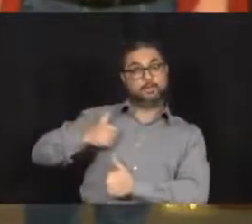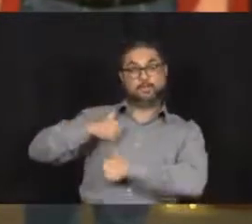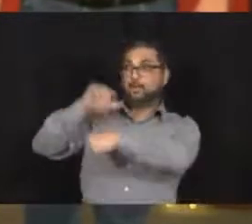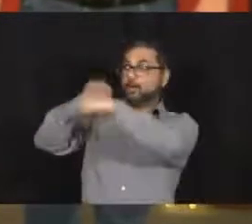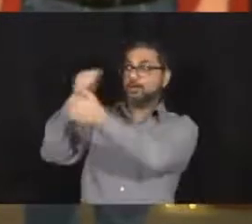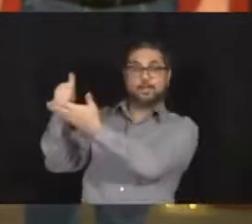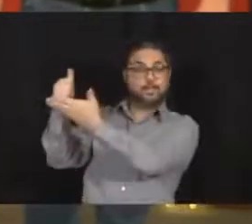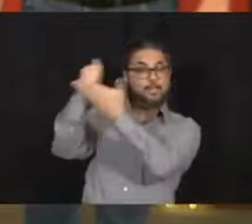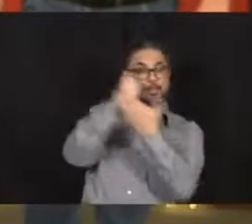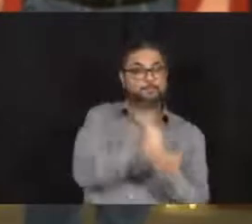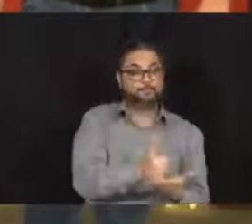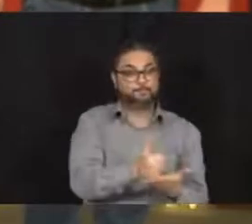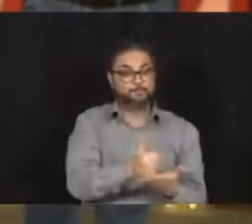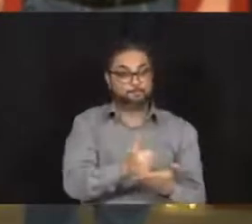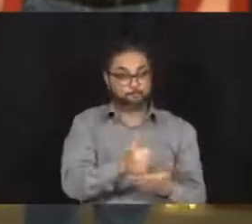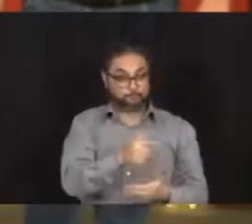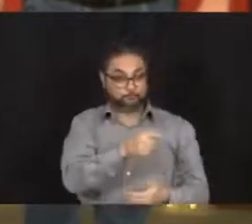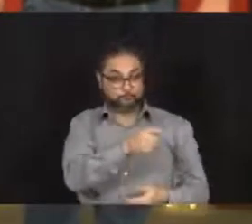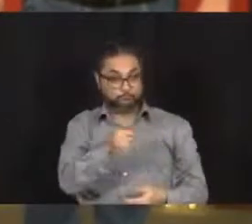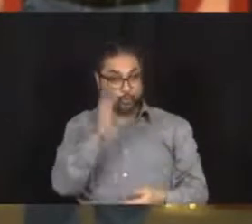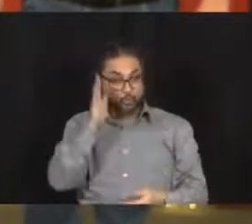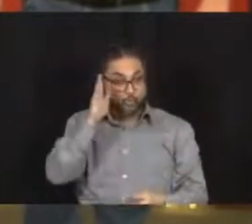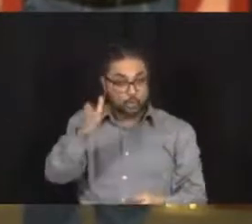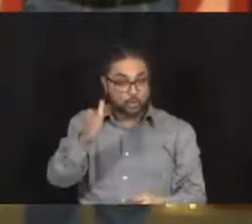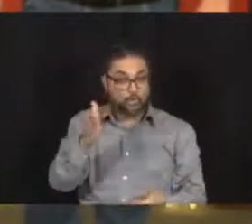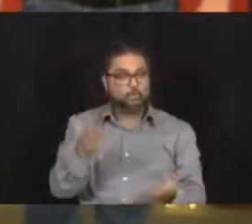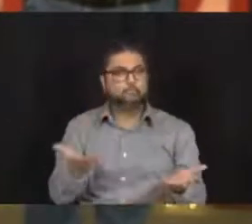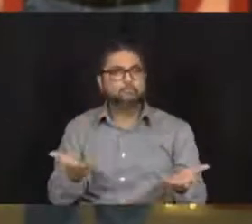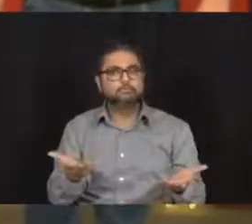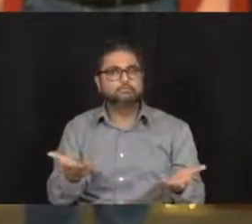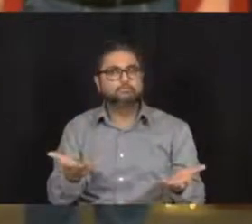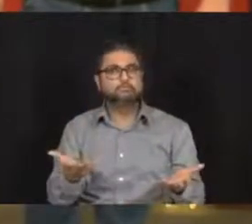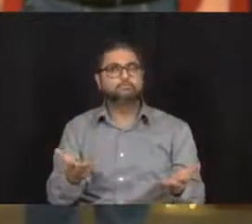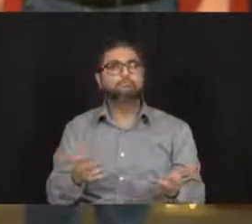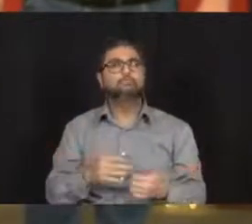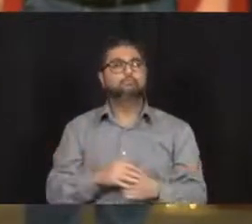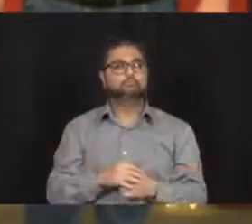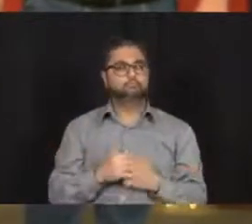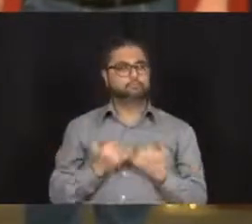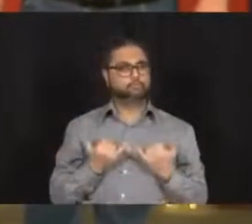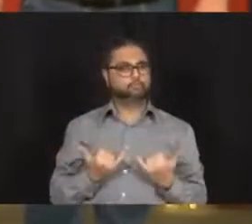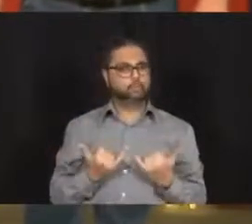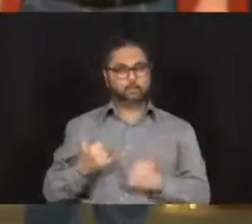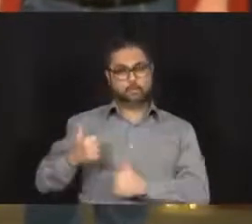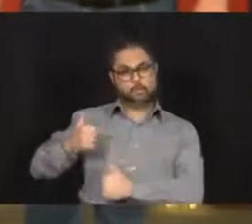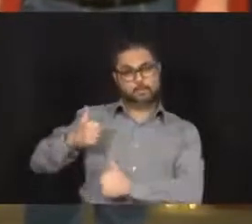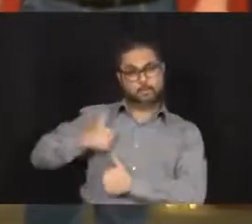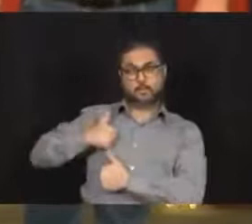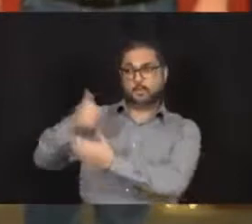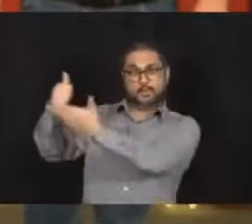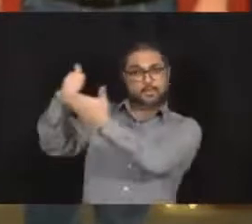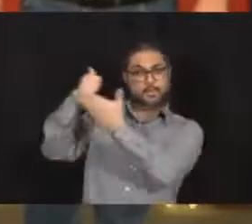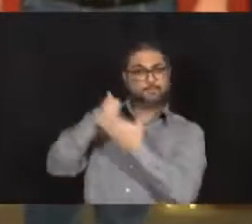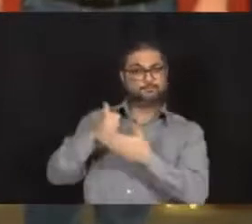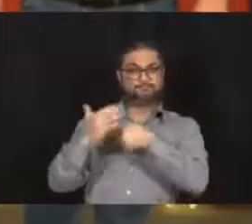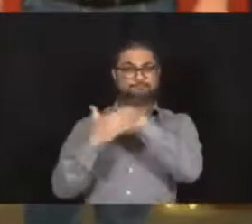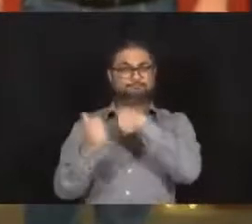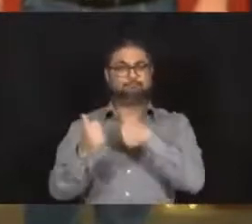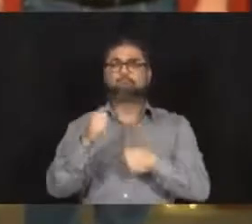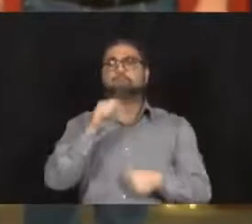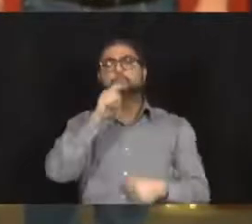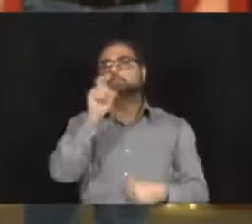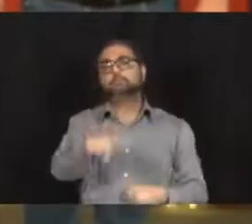this point, everything's on the table. I don't think military aid is required at this point, because we have had thousands of